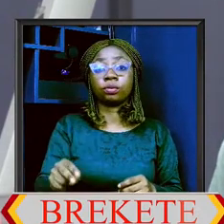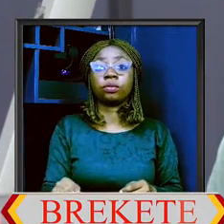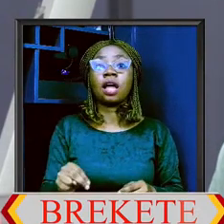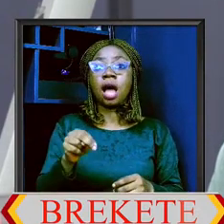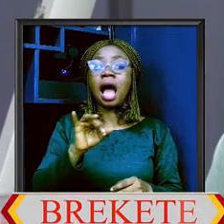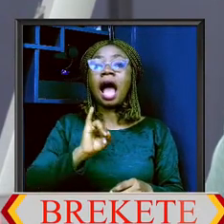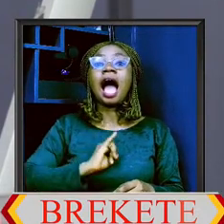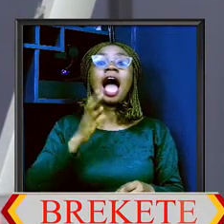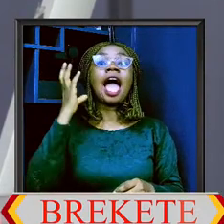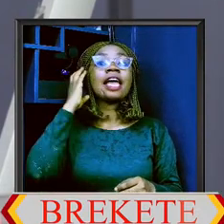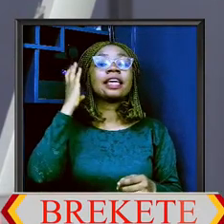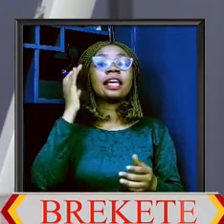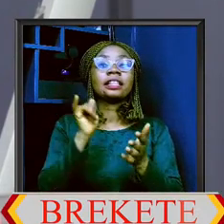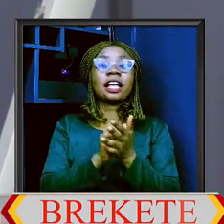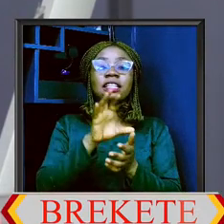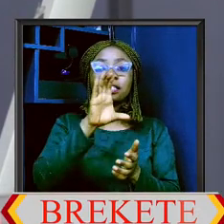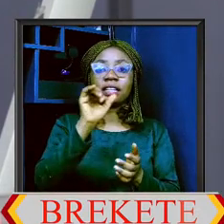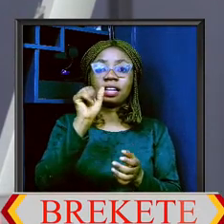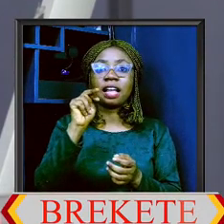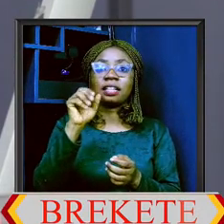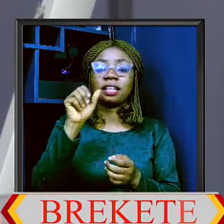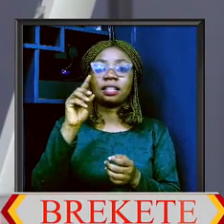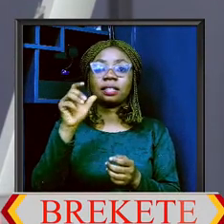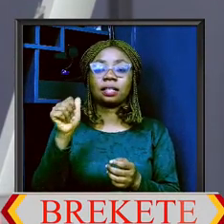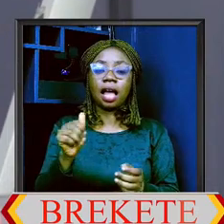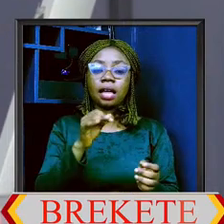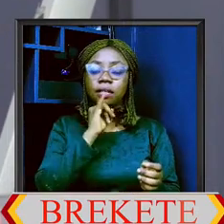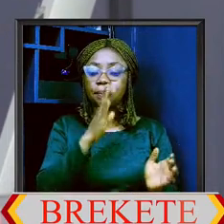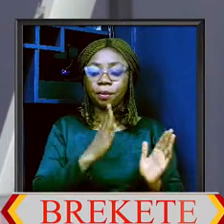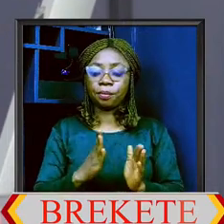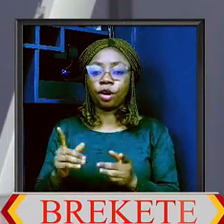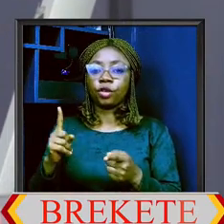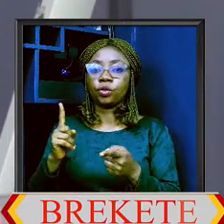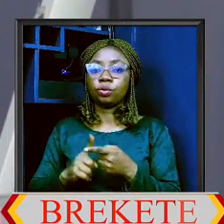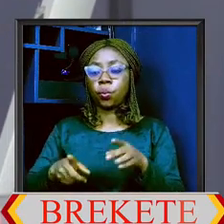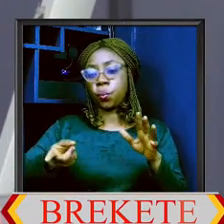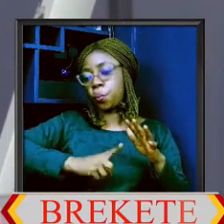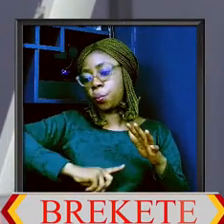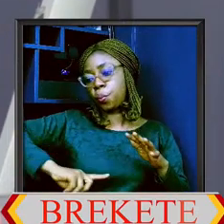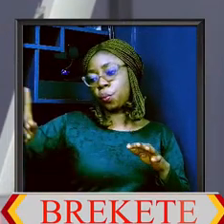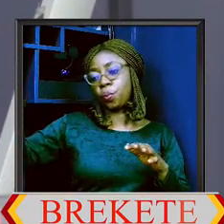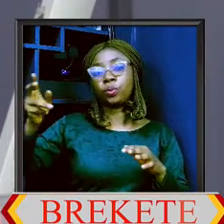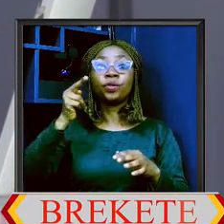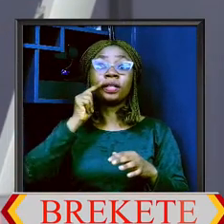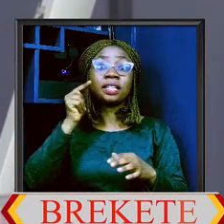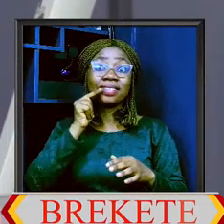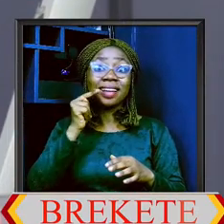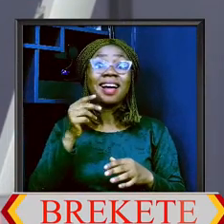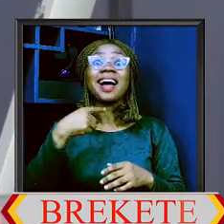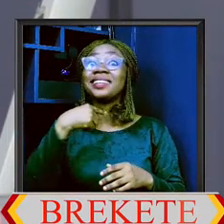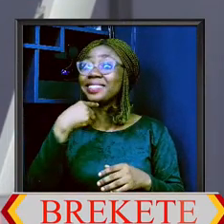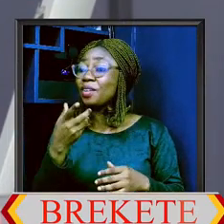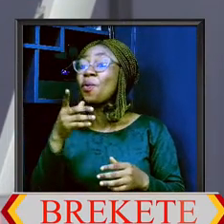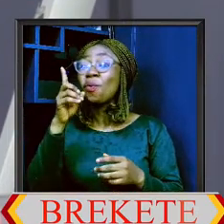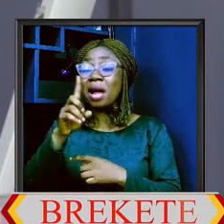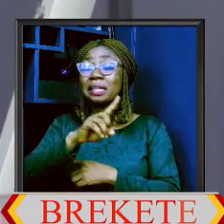say Canada they prepare to pursue Nigerians I've been talk many years ago I say